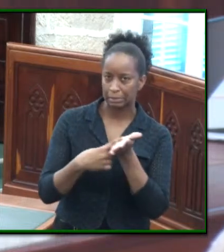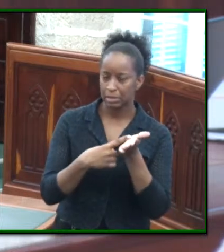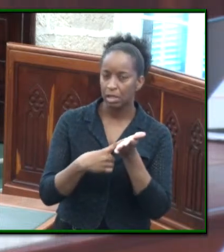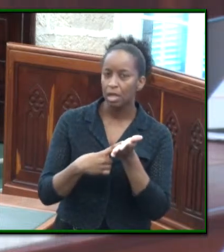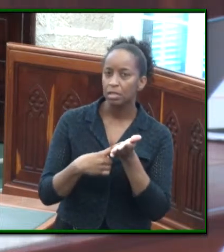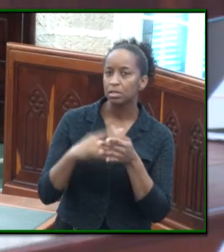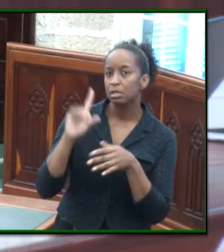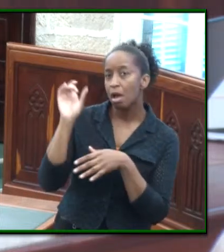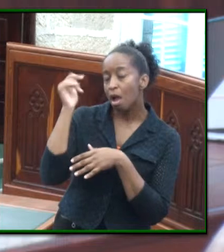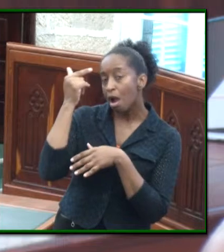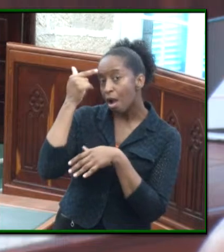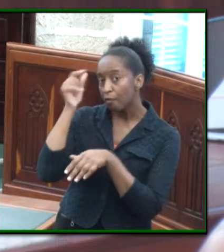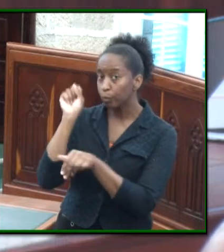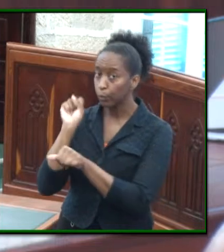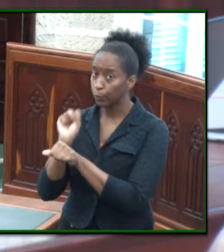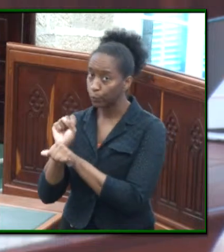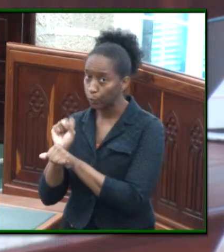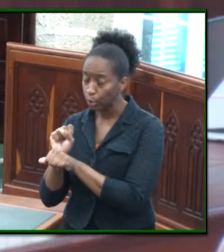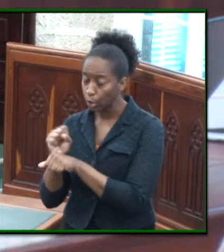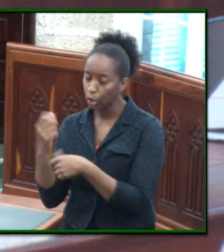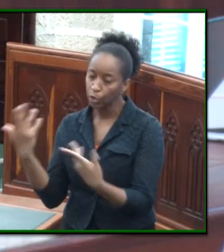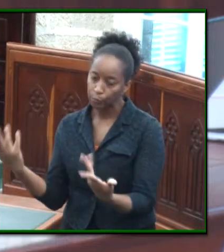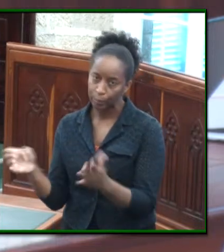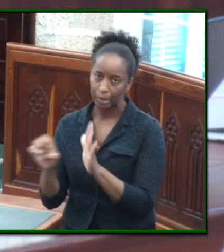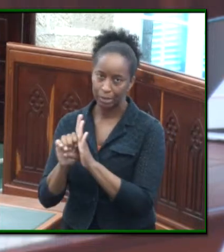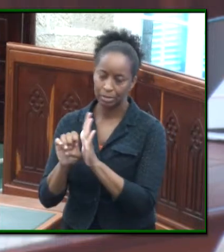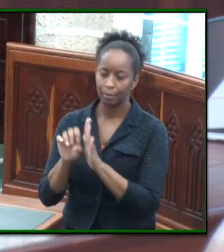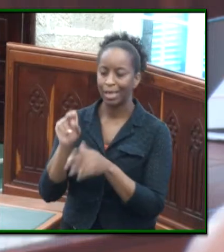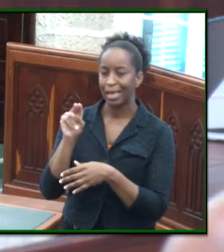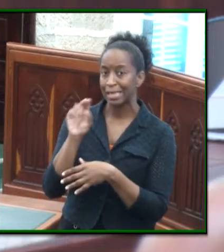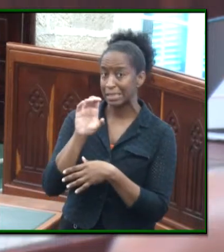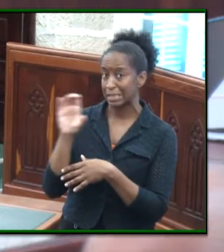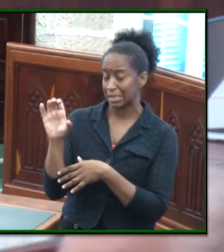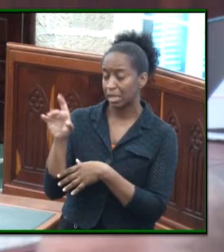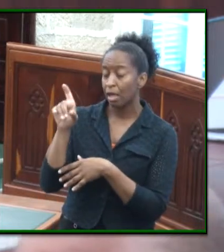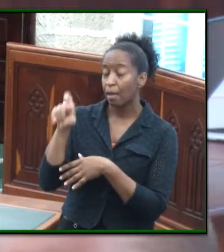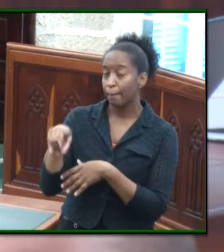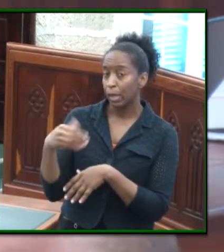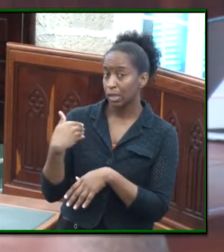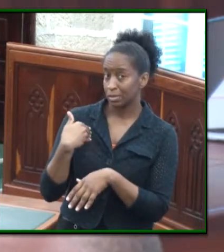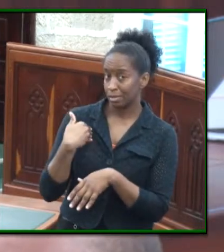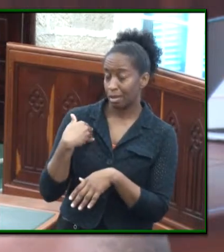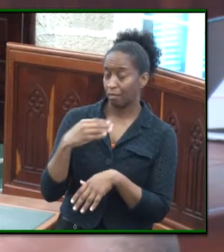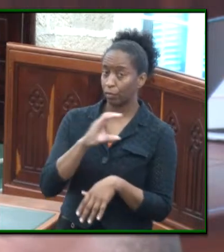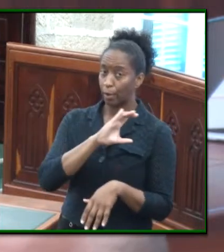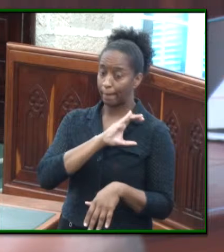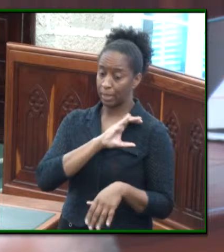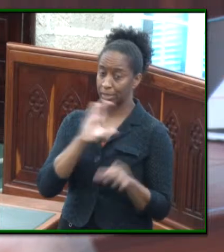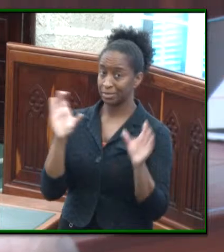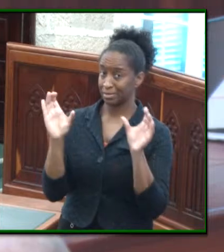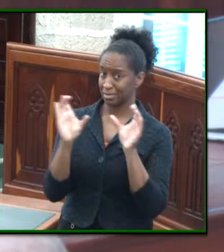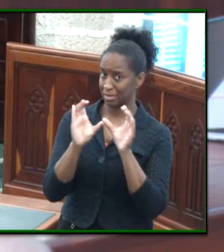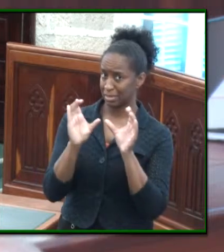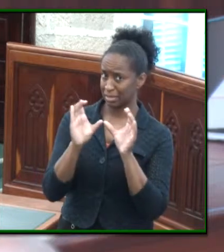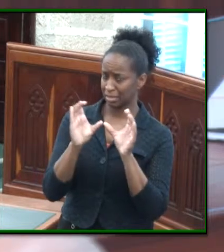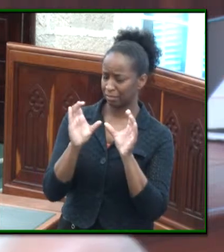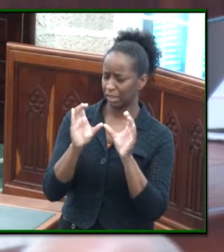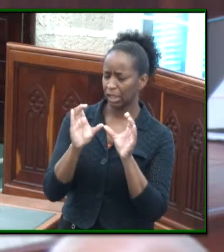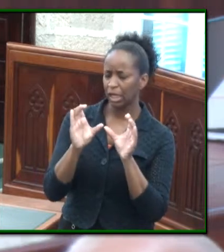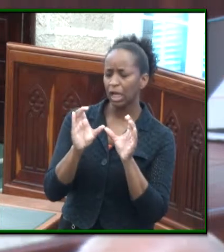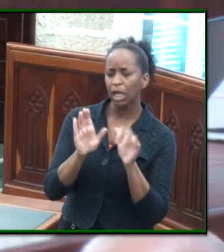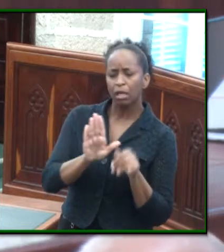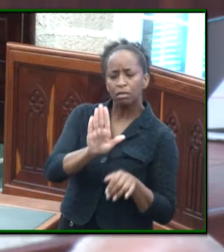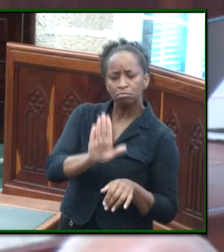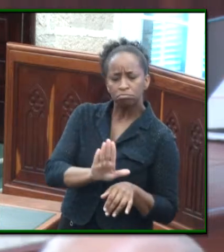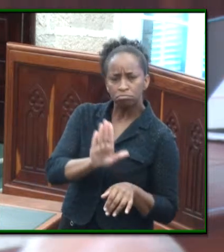police certificate of character which shows no criminal record. And I'm just wondering if